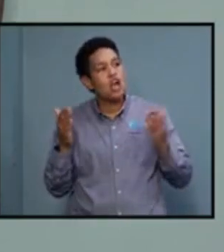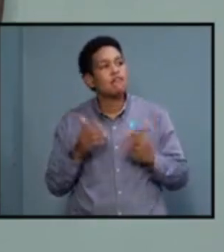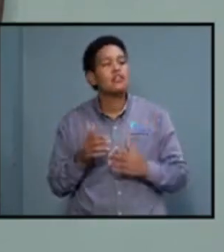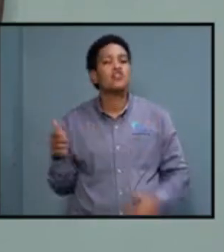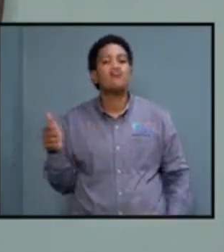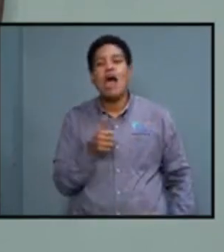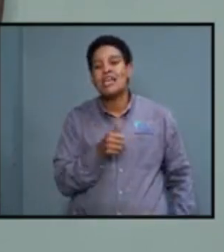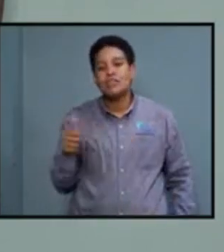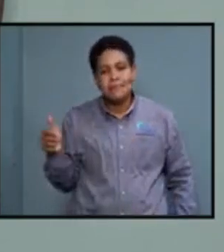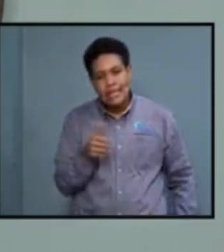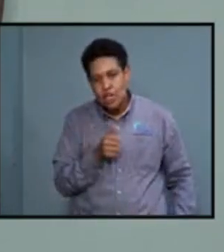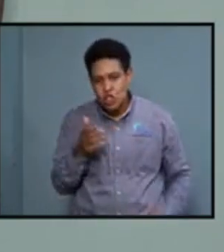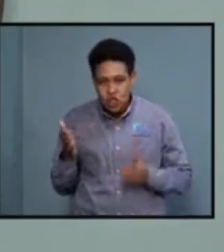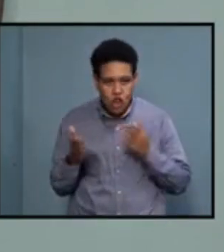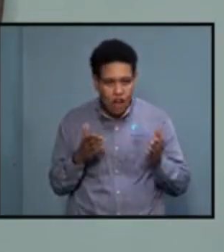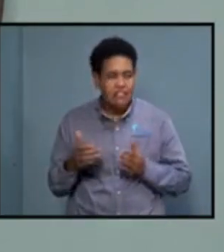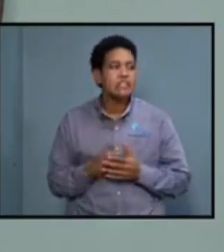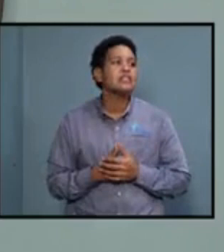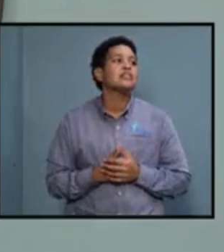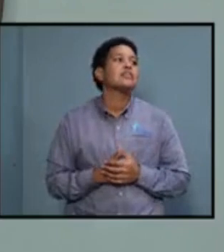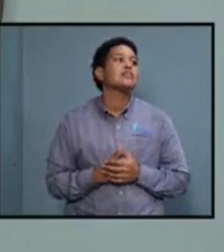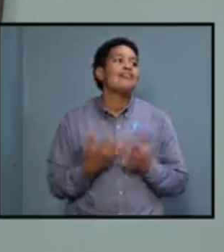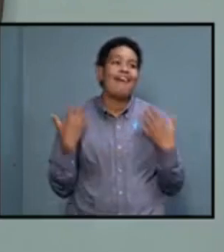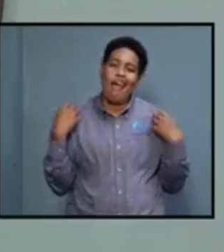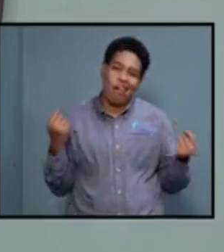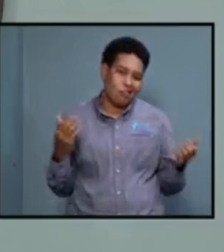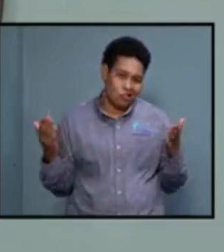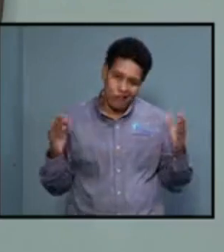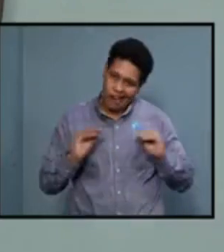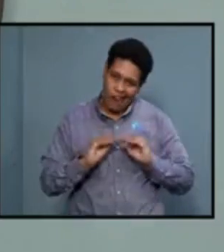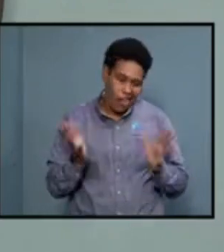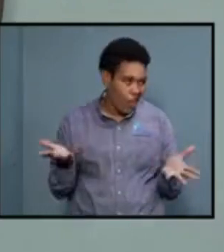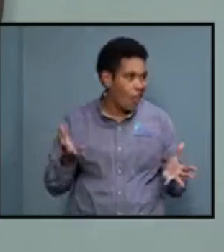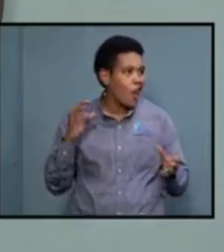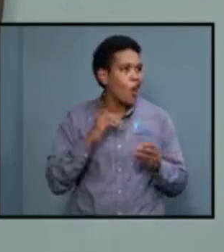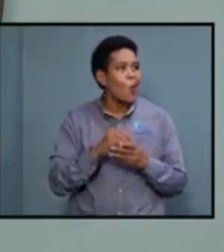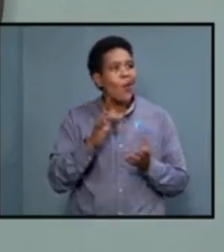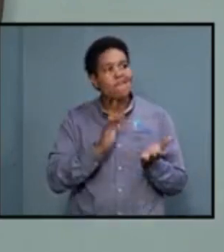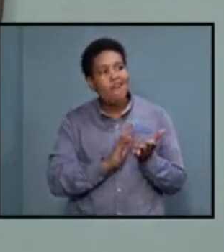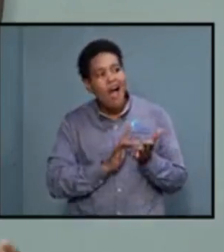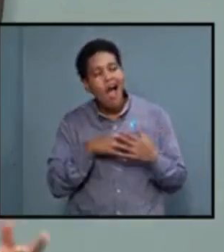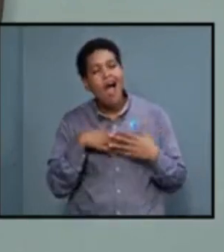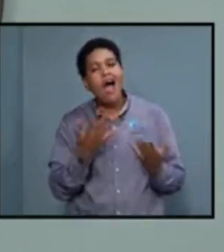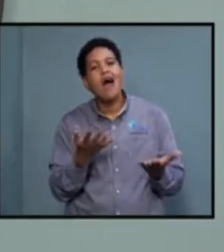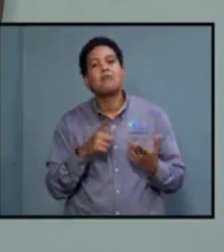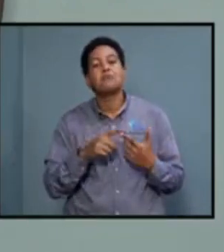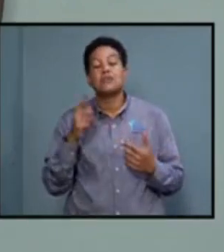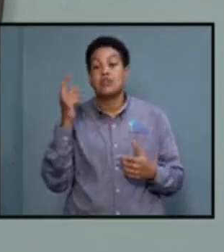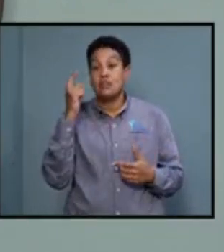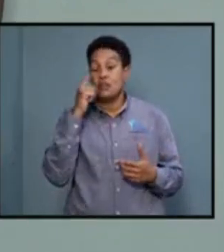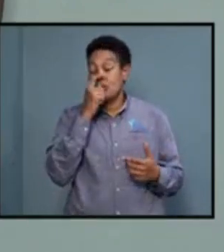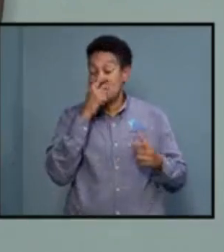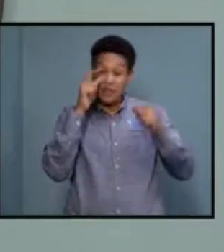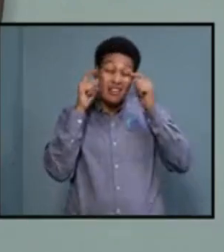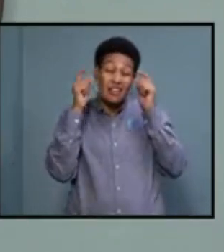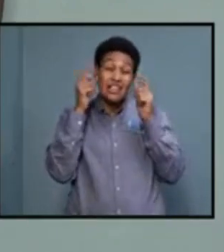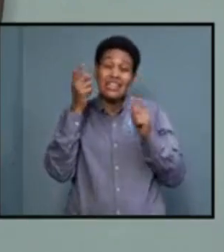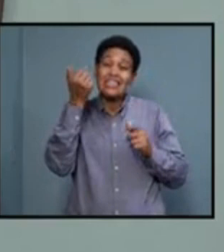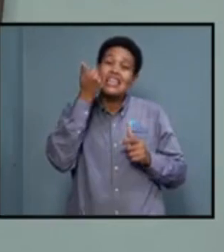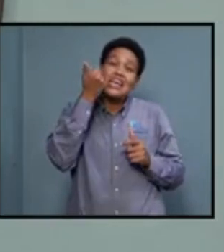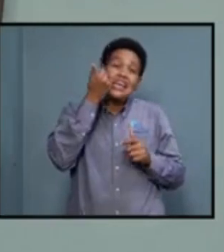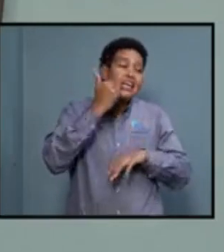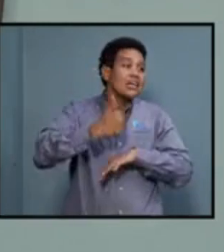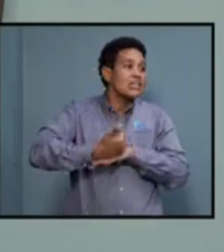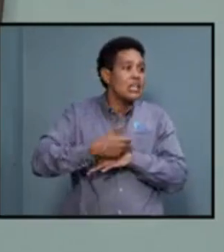transportation services obviously health services including pharmacies optical and dental establishments